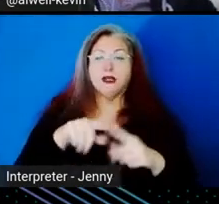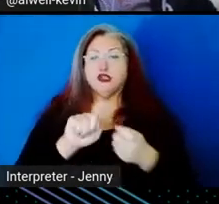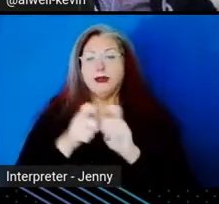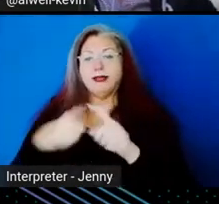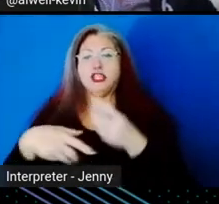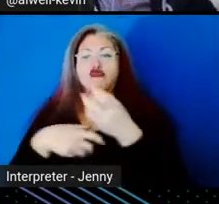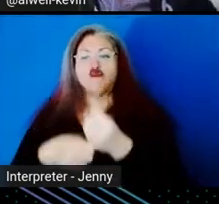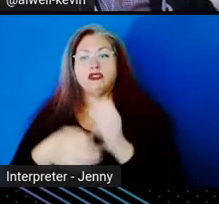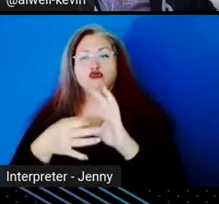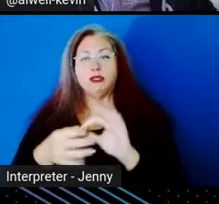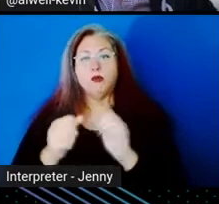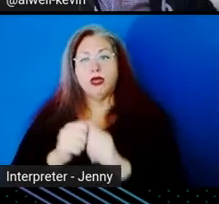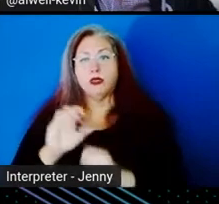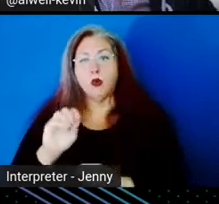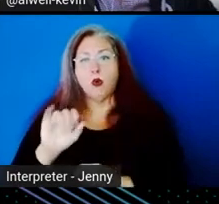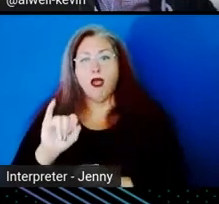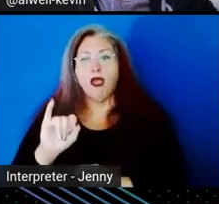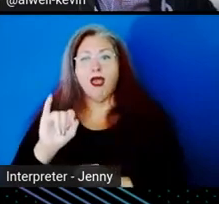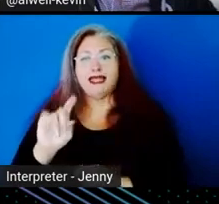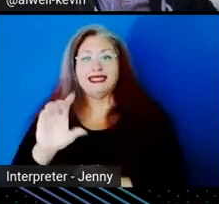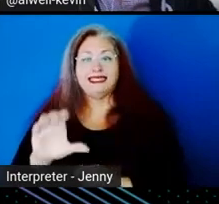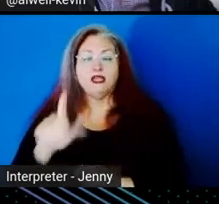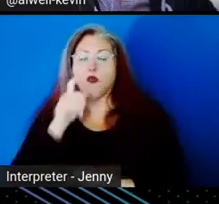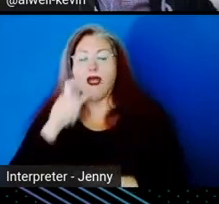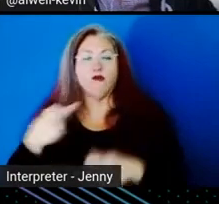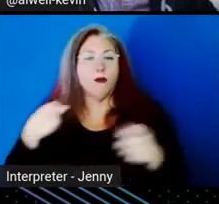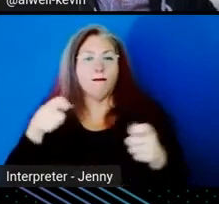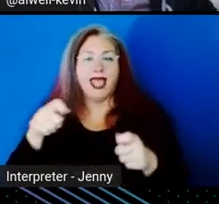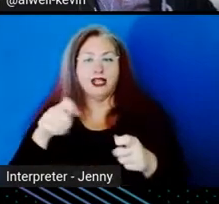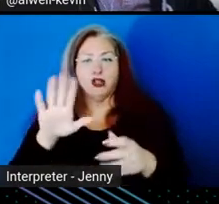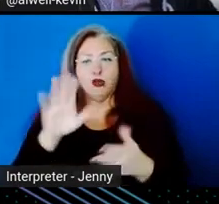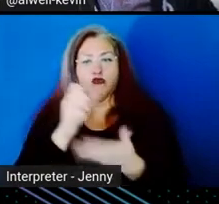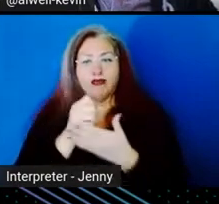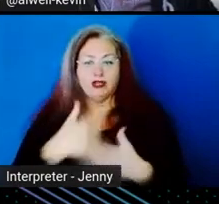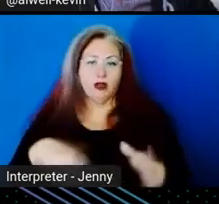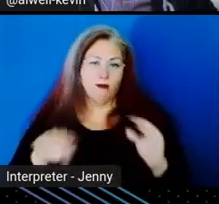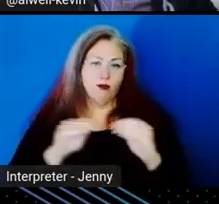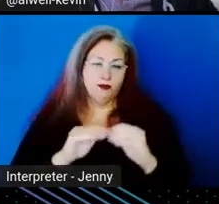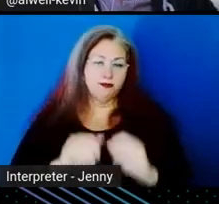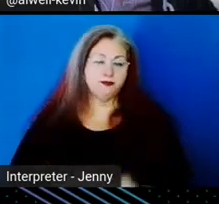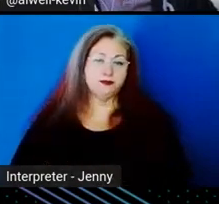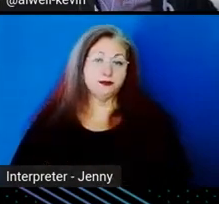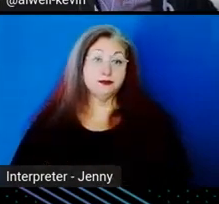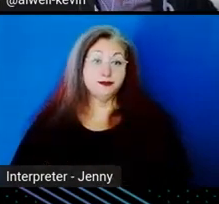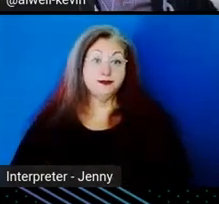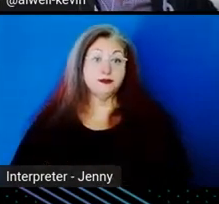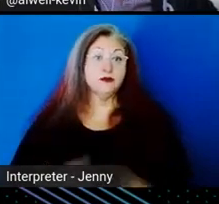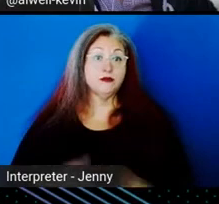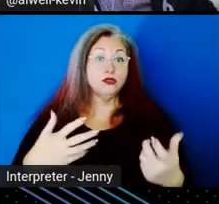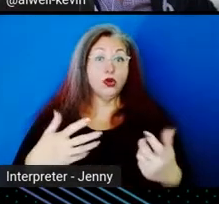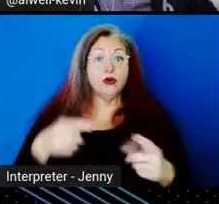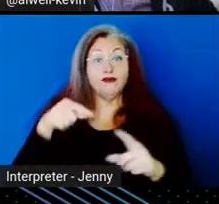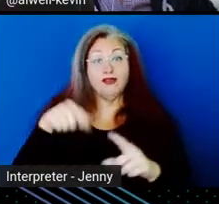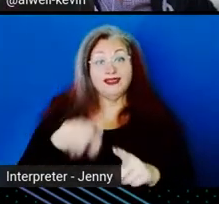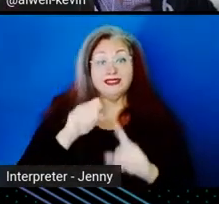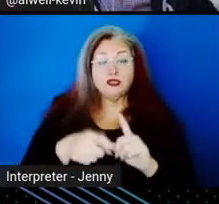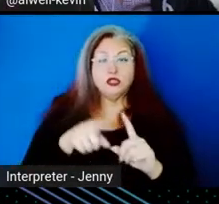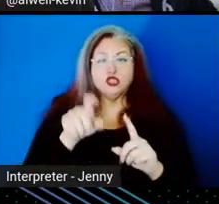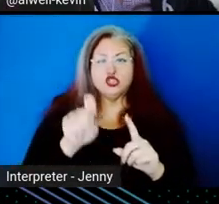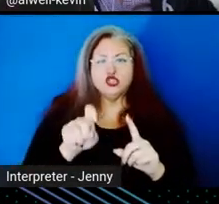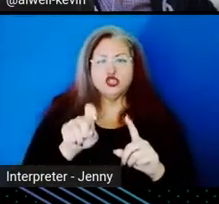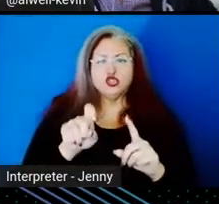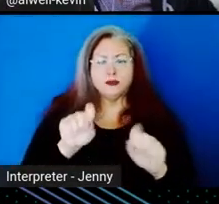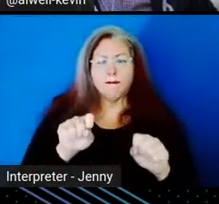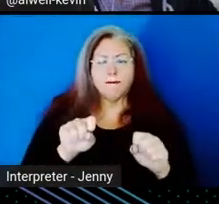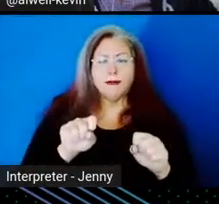trust relationship with OIDC so you no longer have to manage those credentials. Okay, and so in this case, you should be able